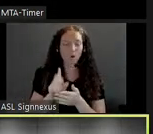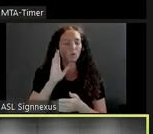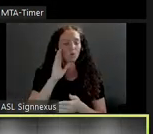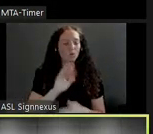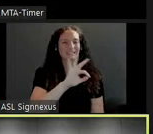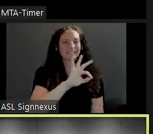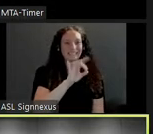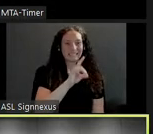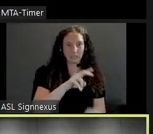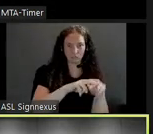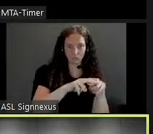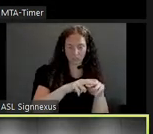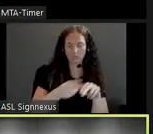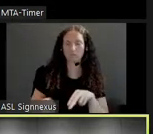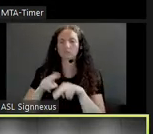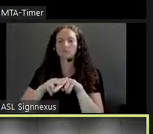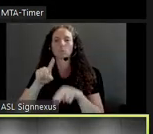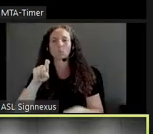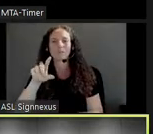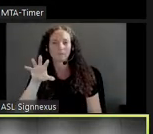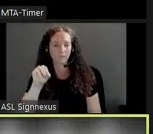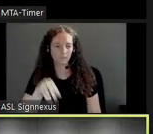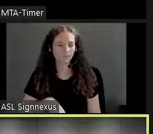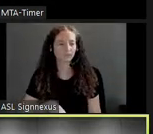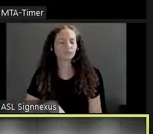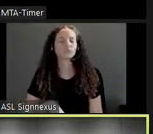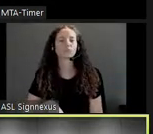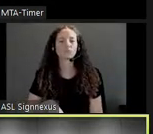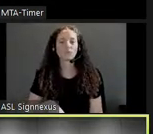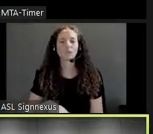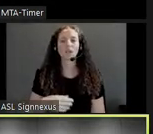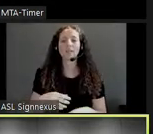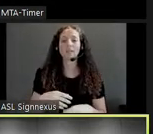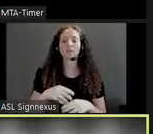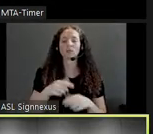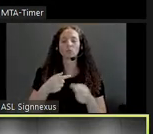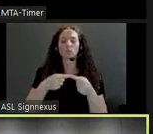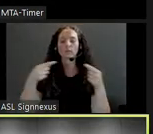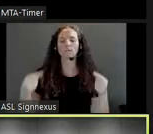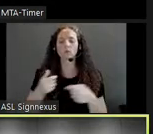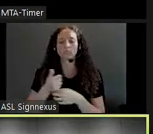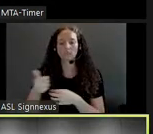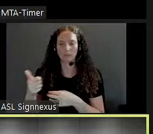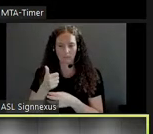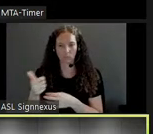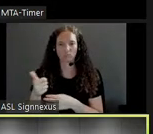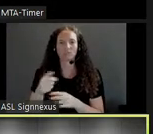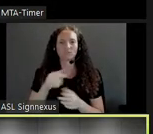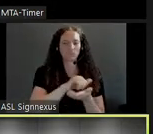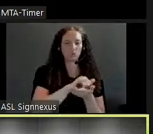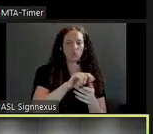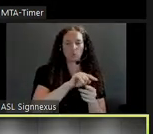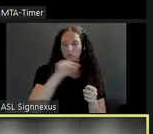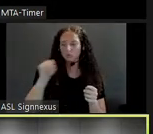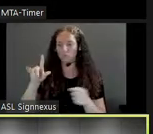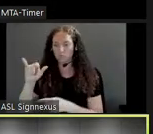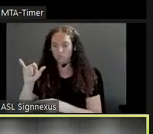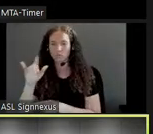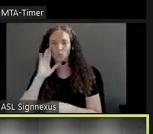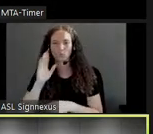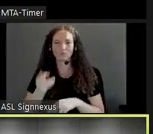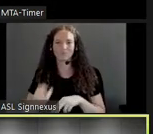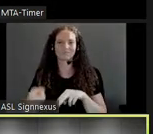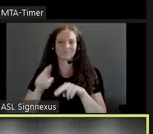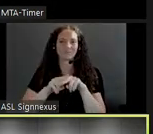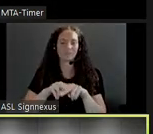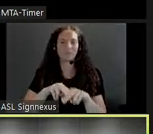158 trains. And the number of reverse commute trains will increase by 65%, from 81 to 134.